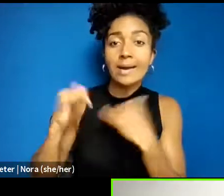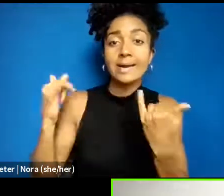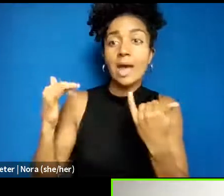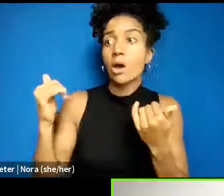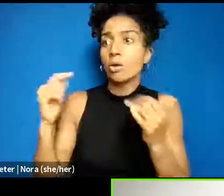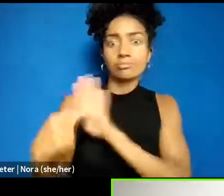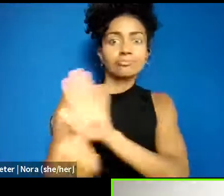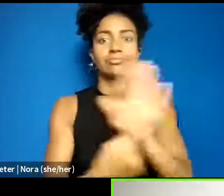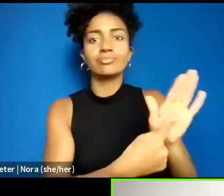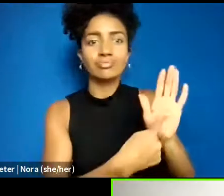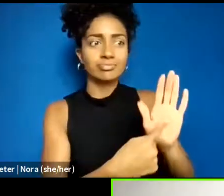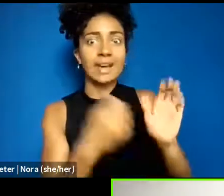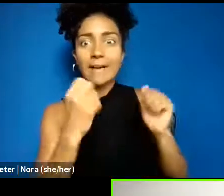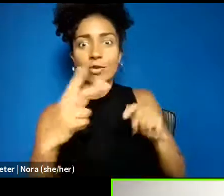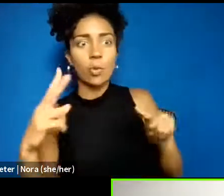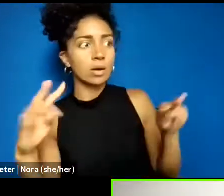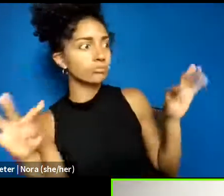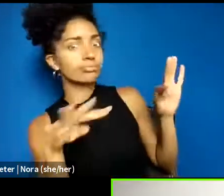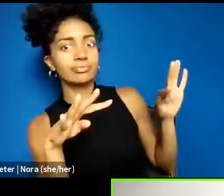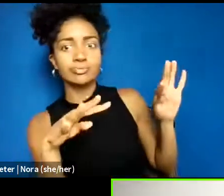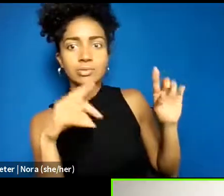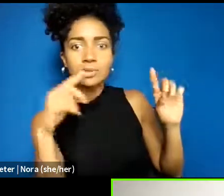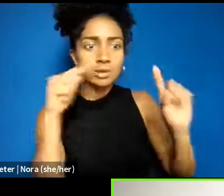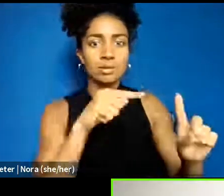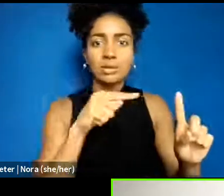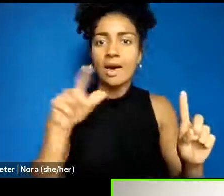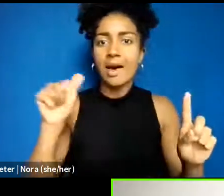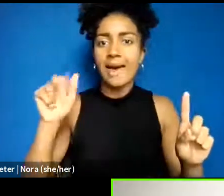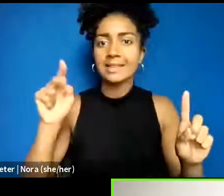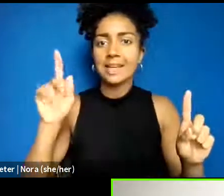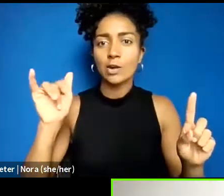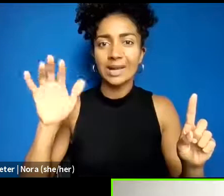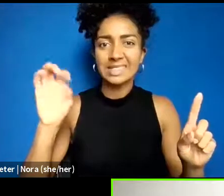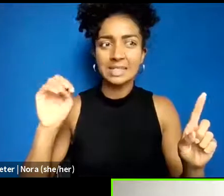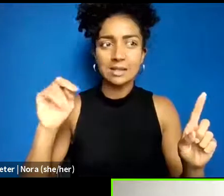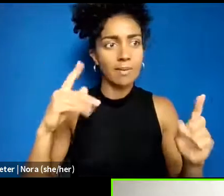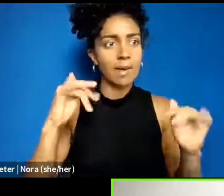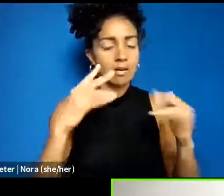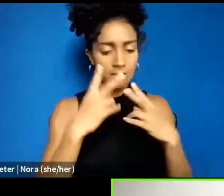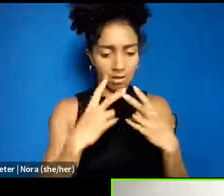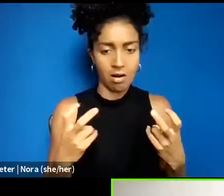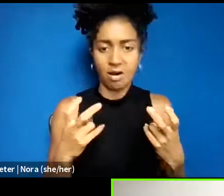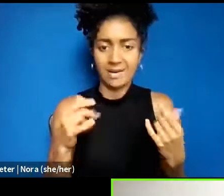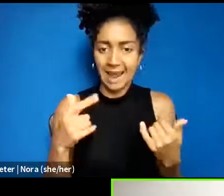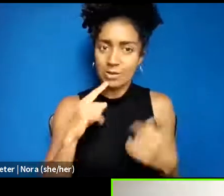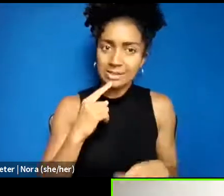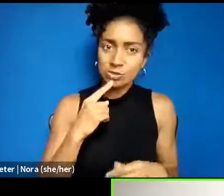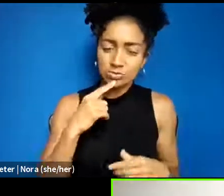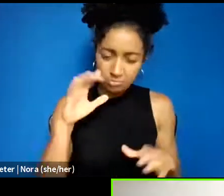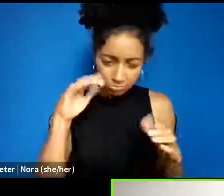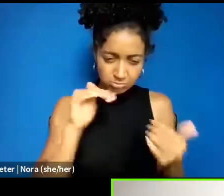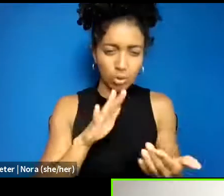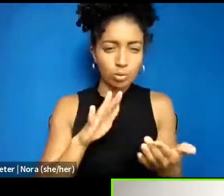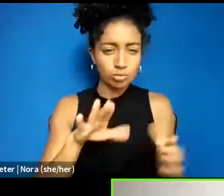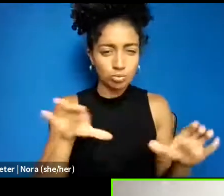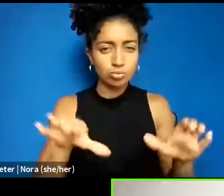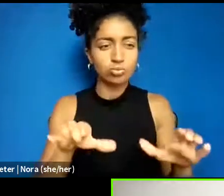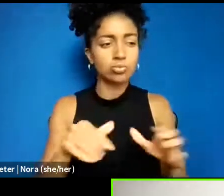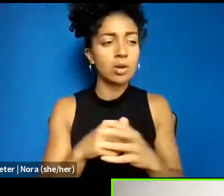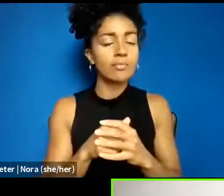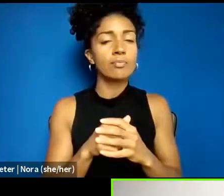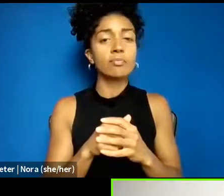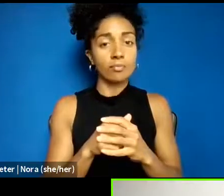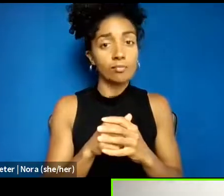So that's one thing. I'd say being clear on what we're trying to accomplish is one of the ways that you kind of both